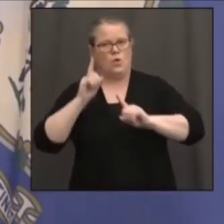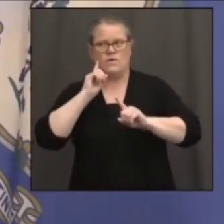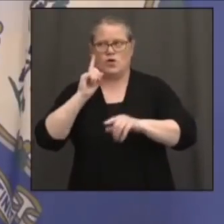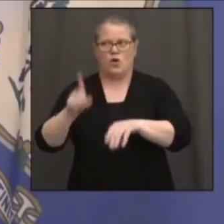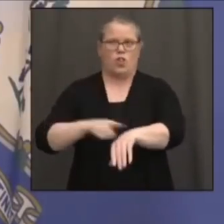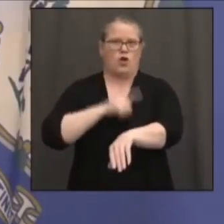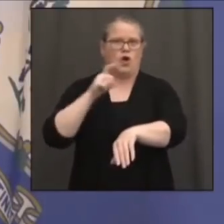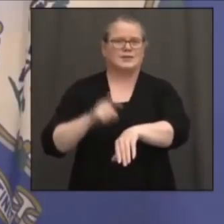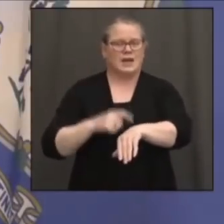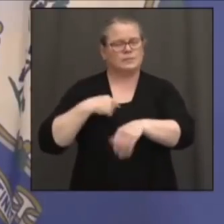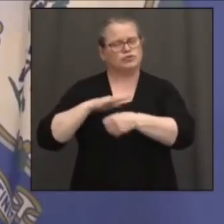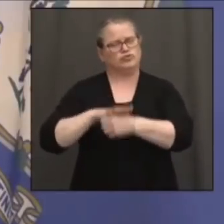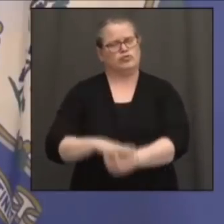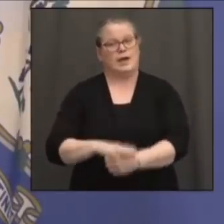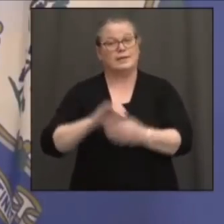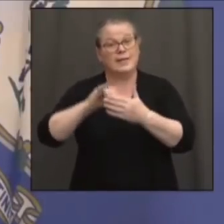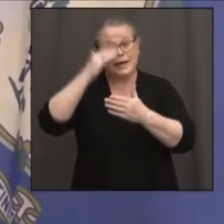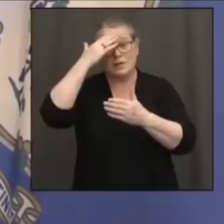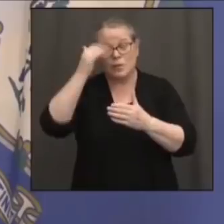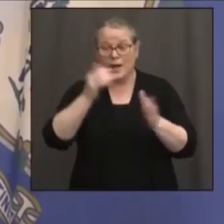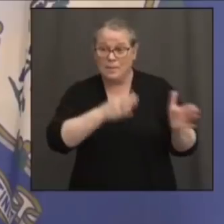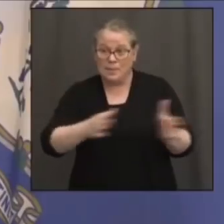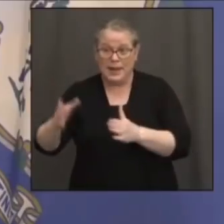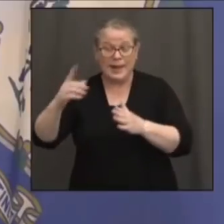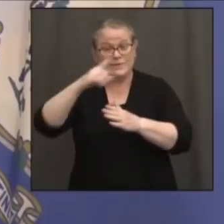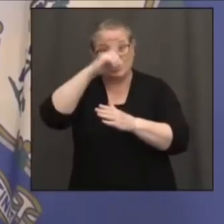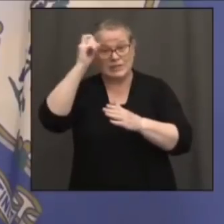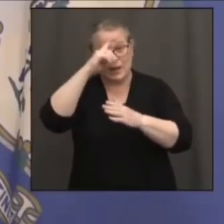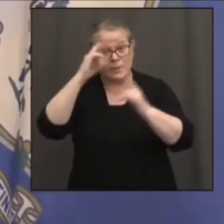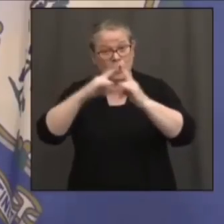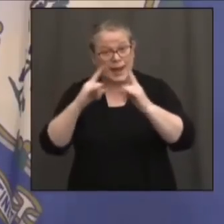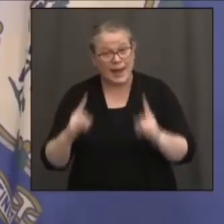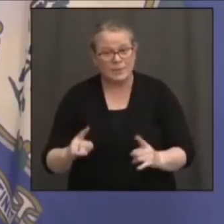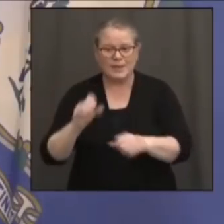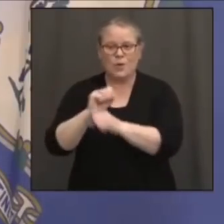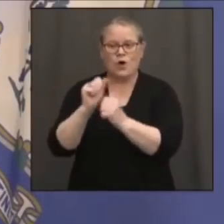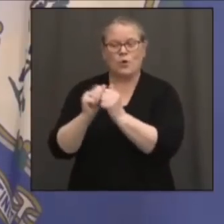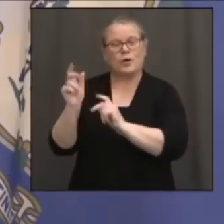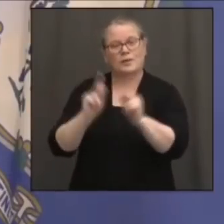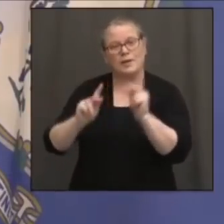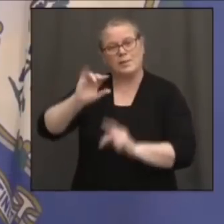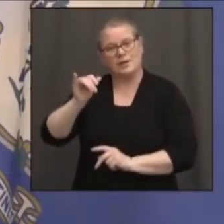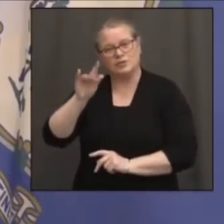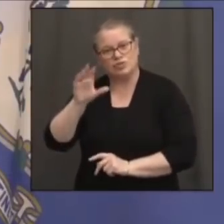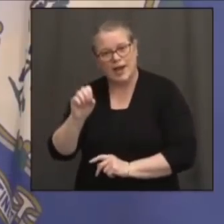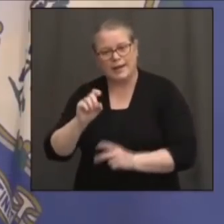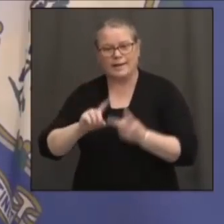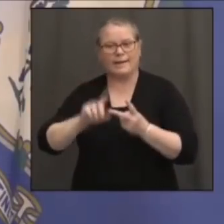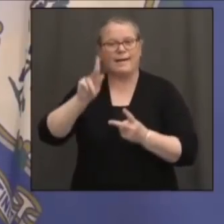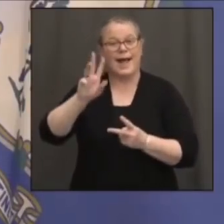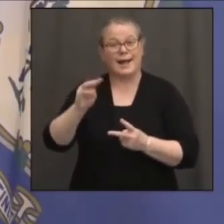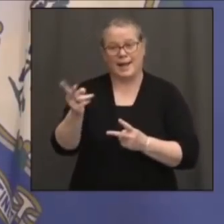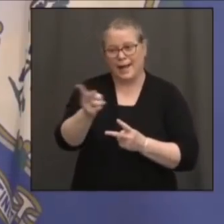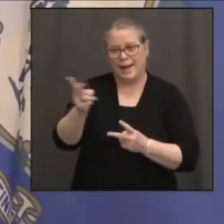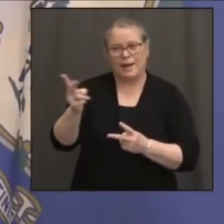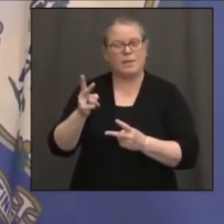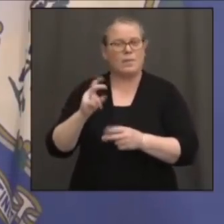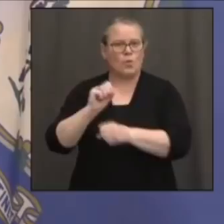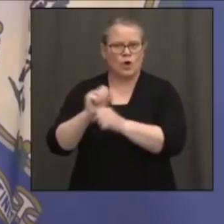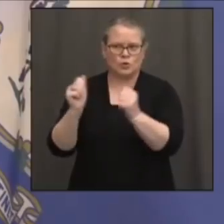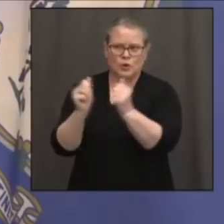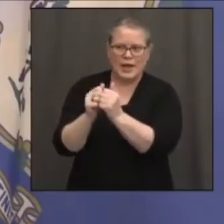why we're rolling out our summer camps. That's why I work with people like Jackie and Kim, doing everything we can in terms of